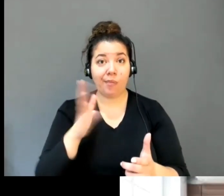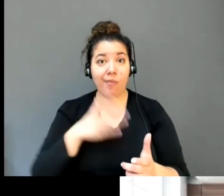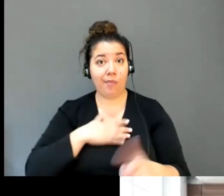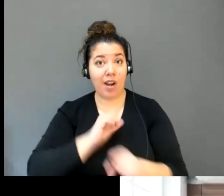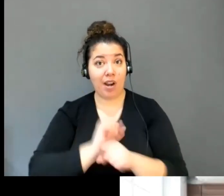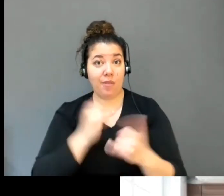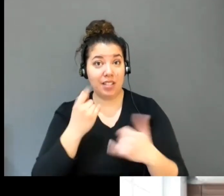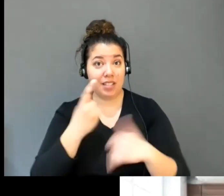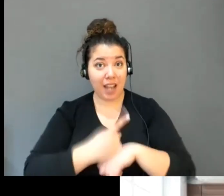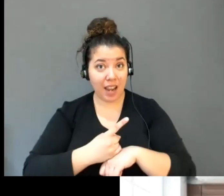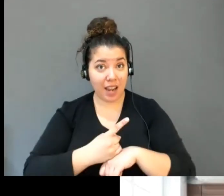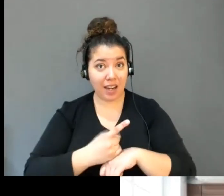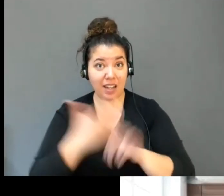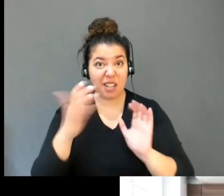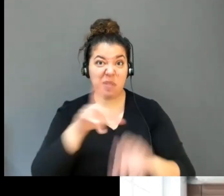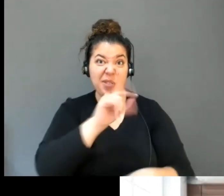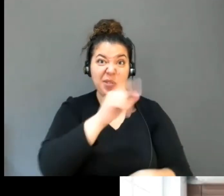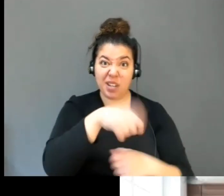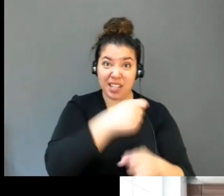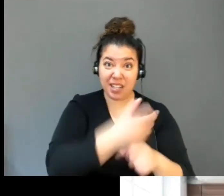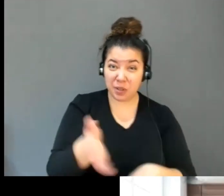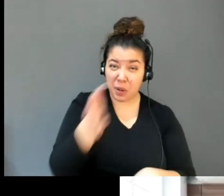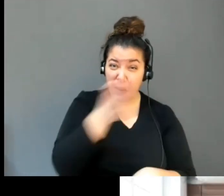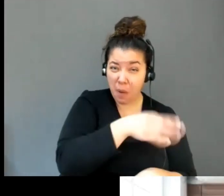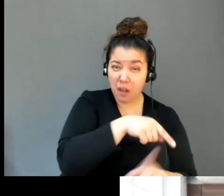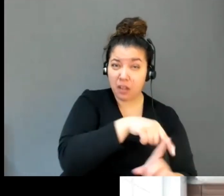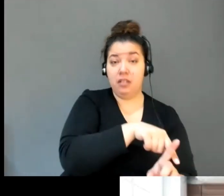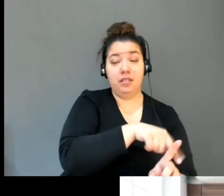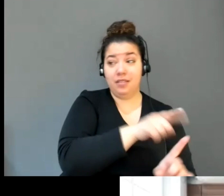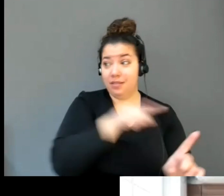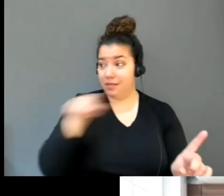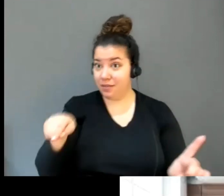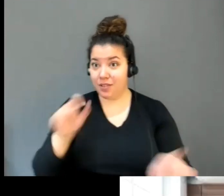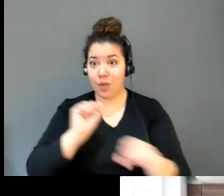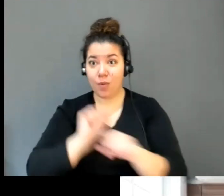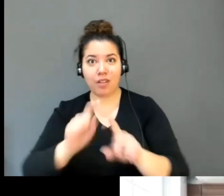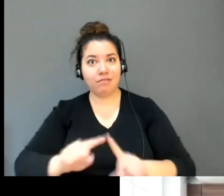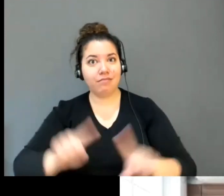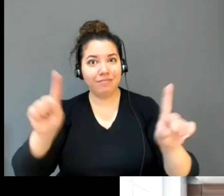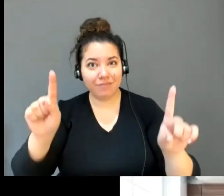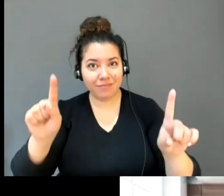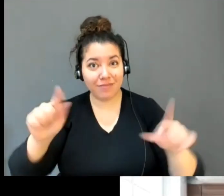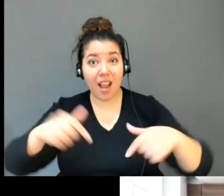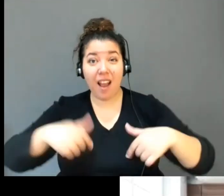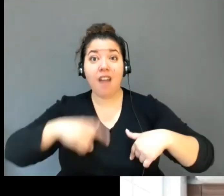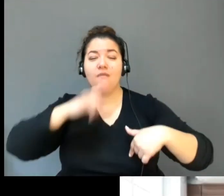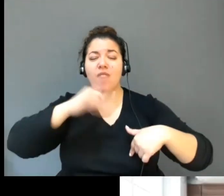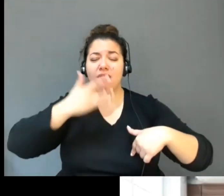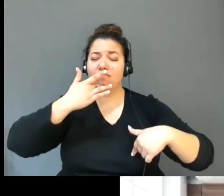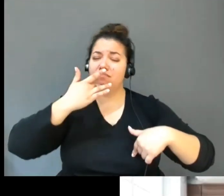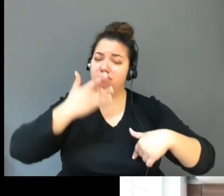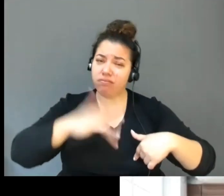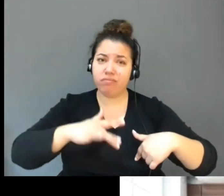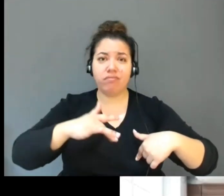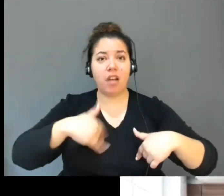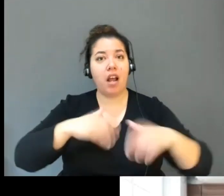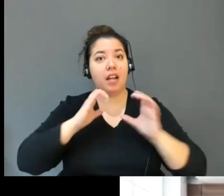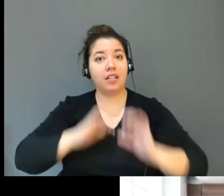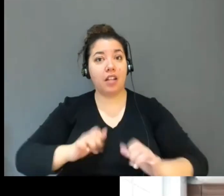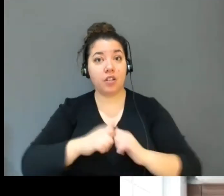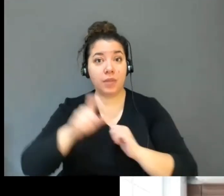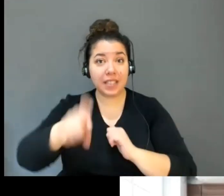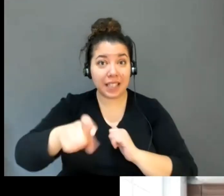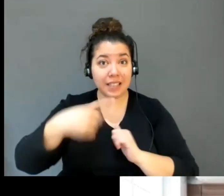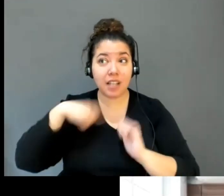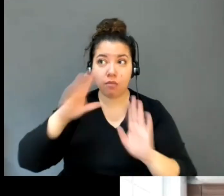different than what I did 20 years ago when I first started. I fell into this path. I got very fortunate. We had clients that had needs, and we went out there and